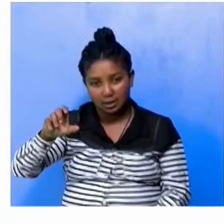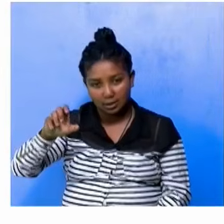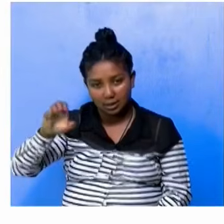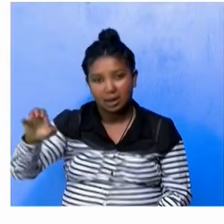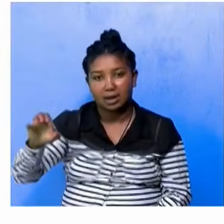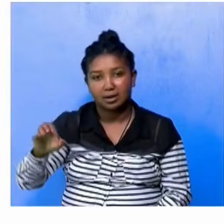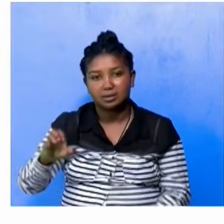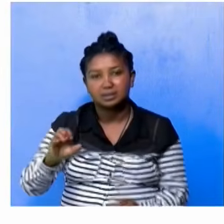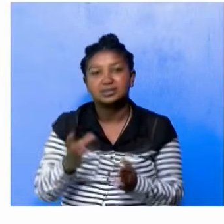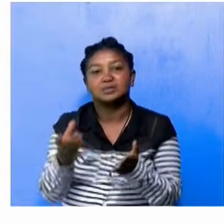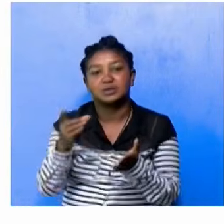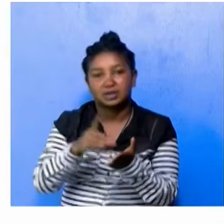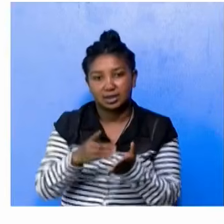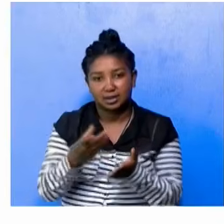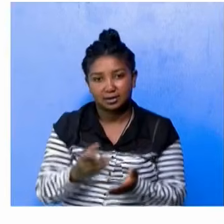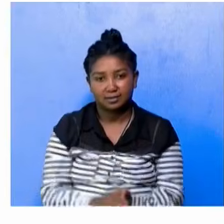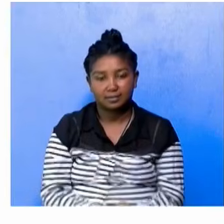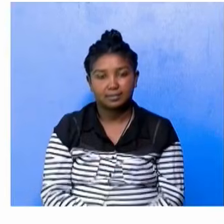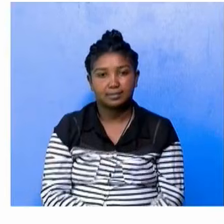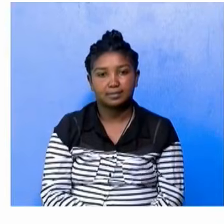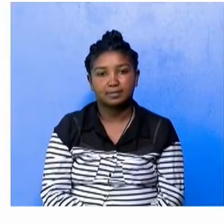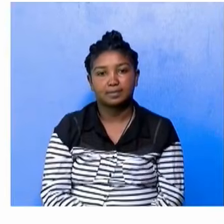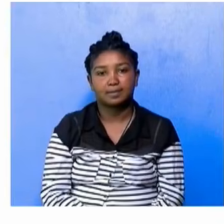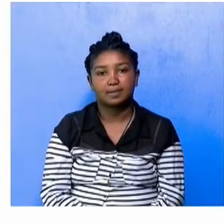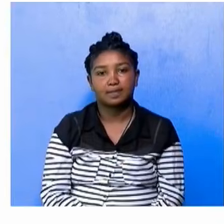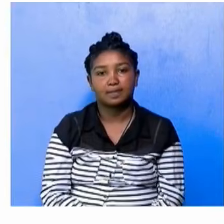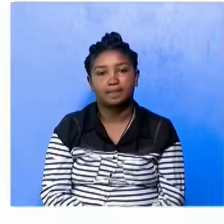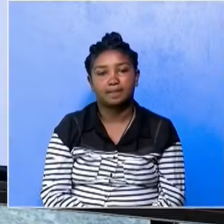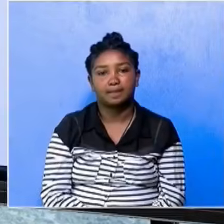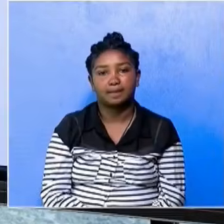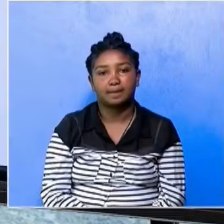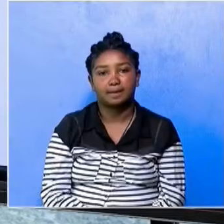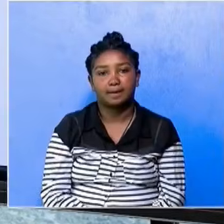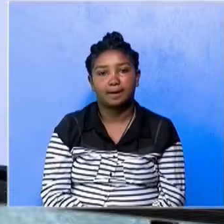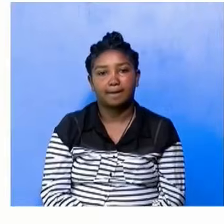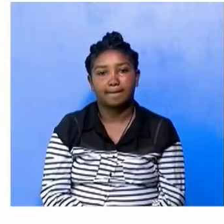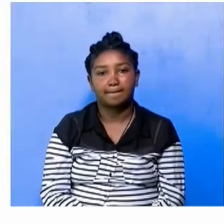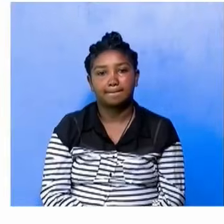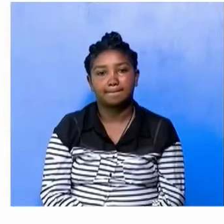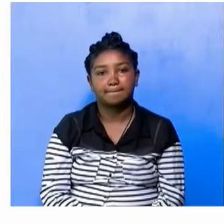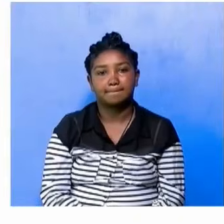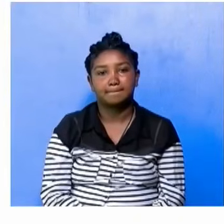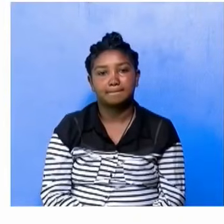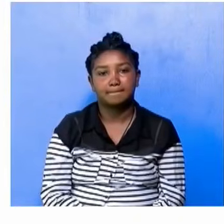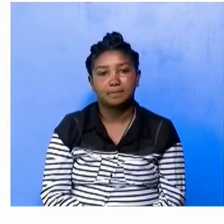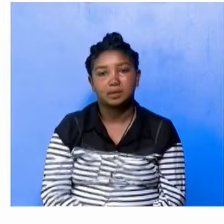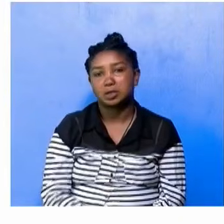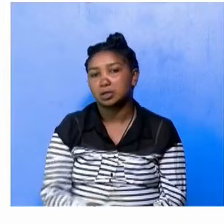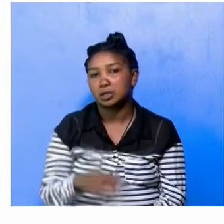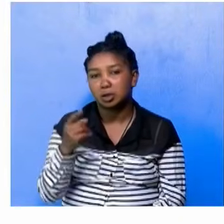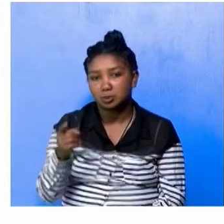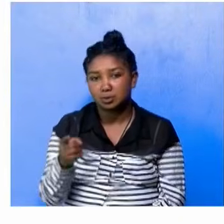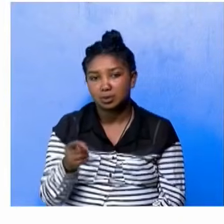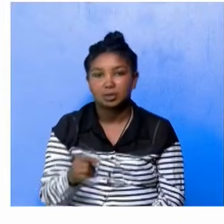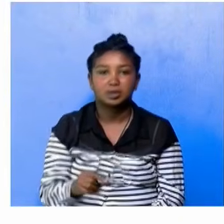Gulalle sub-city, because this one, they say sub-city. Yes, Gulalle sub-city should be also here.